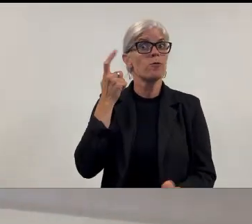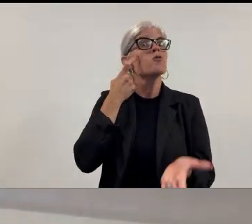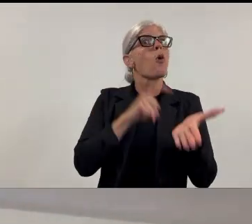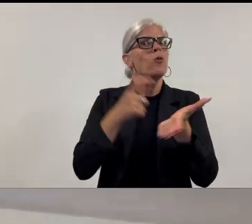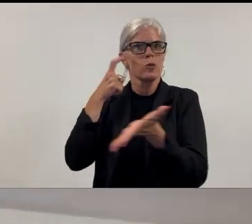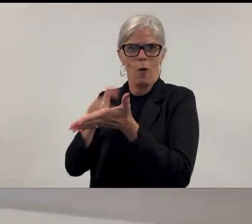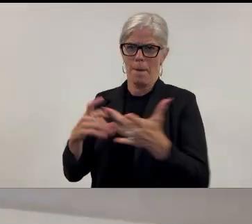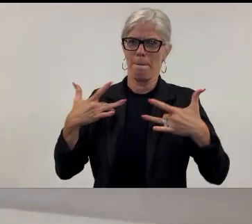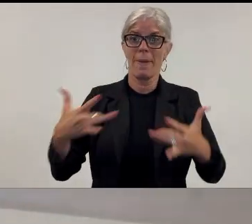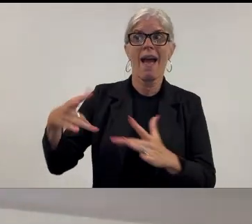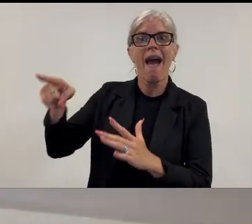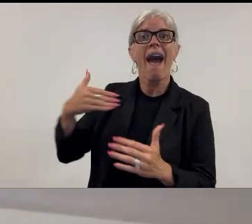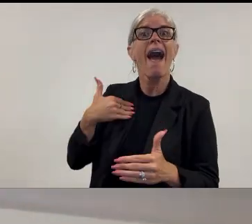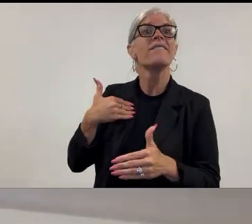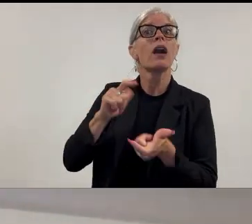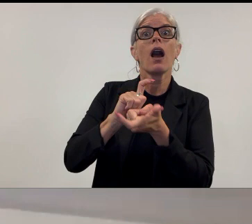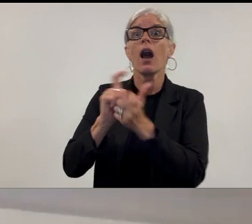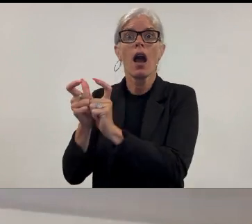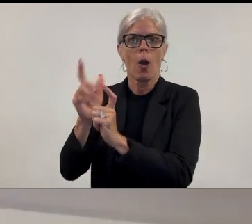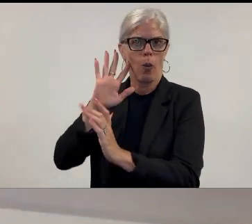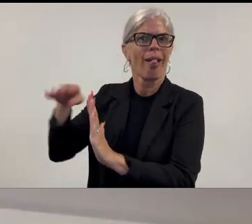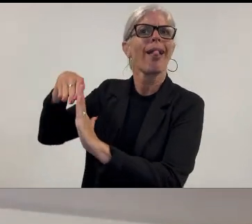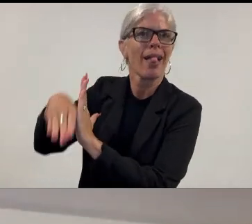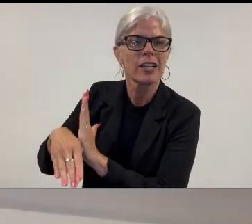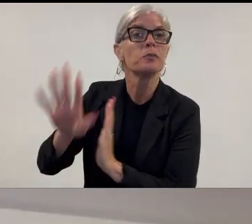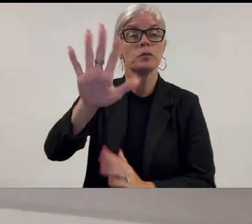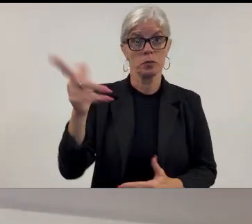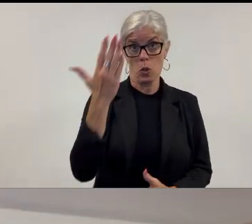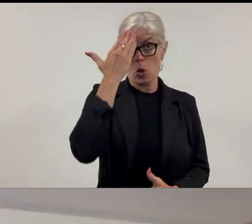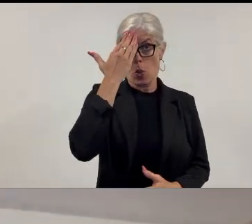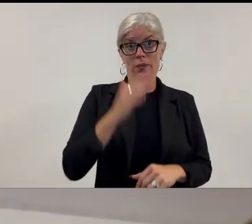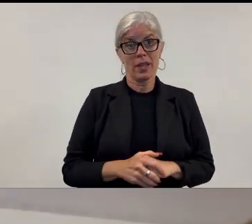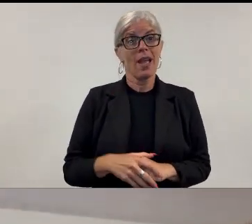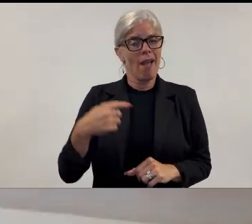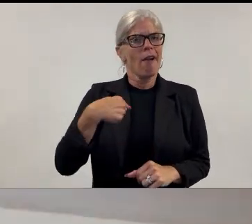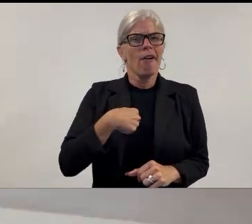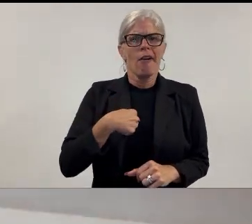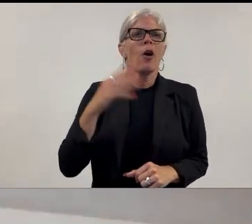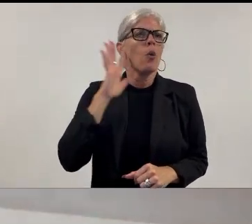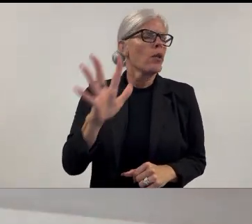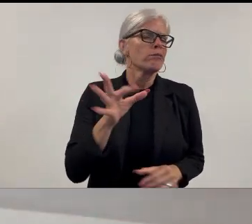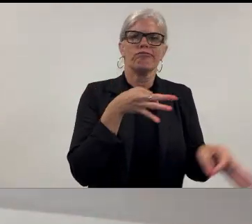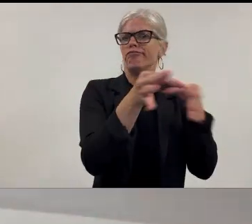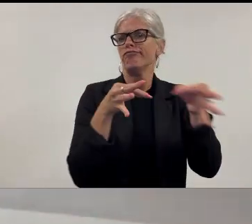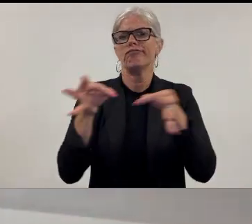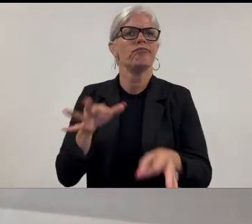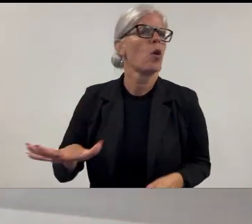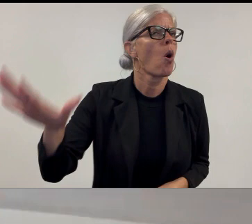if they are in an aging period, they prevent the rapid decline, which is what